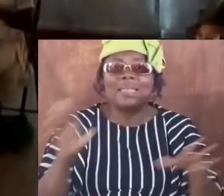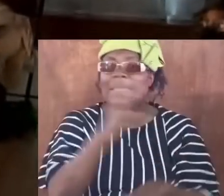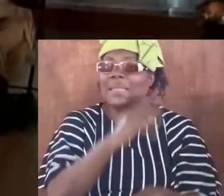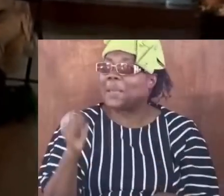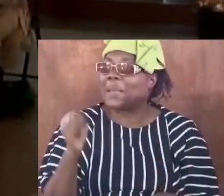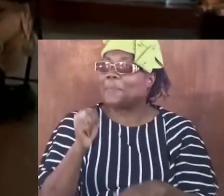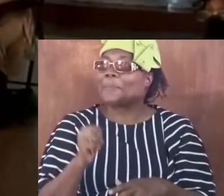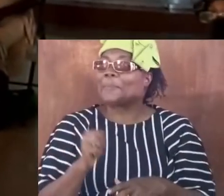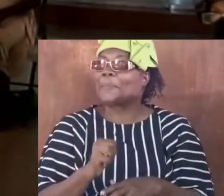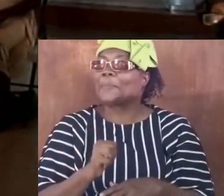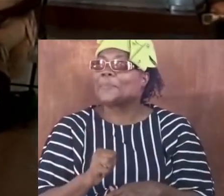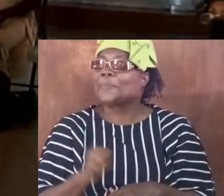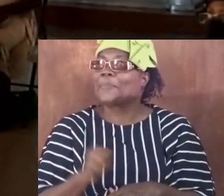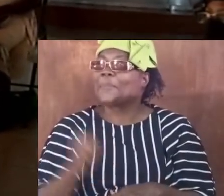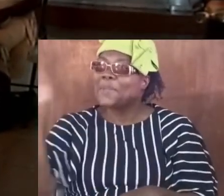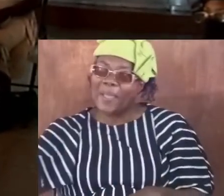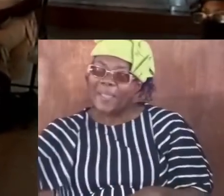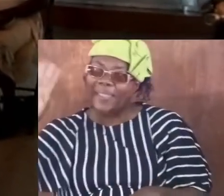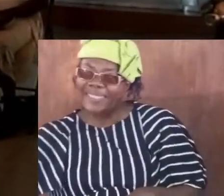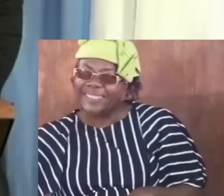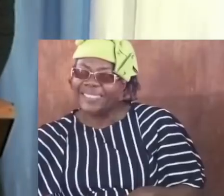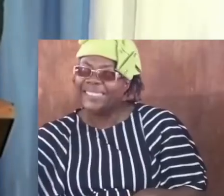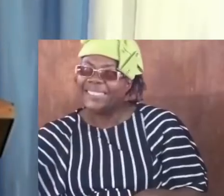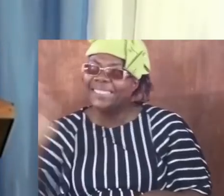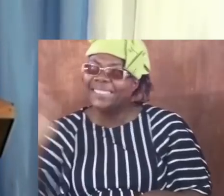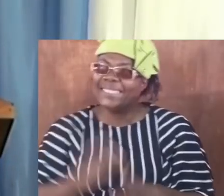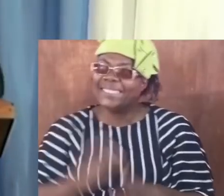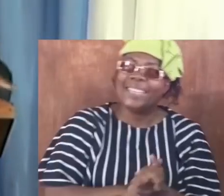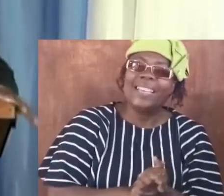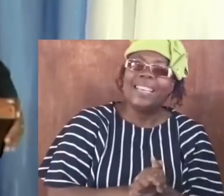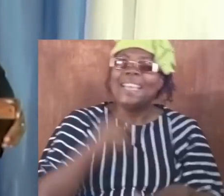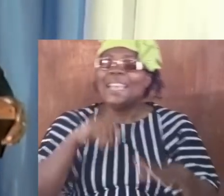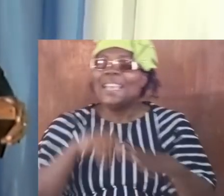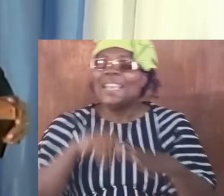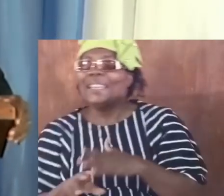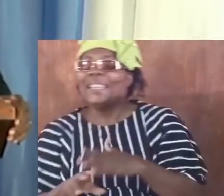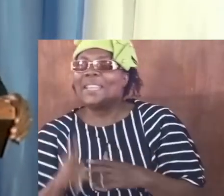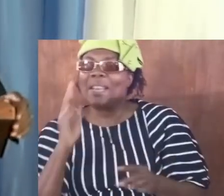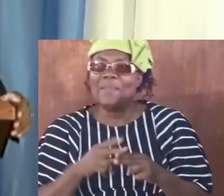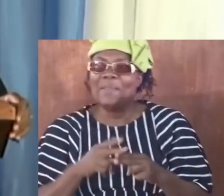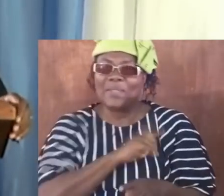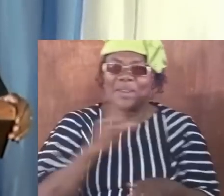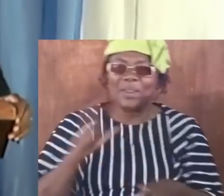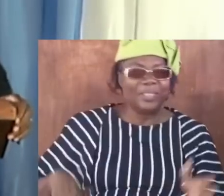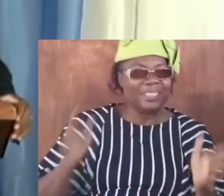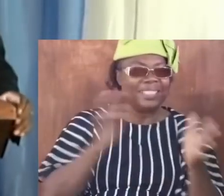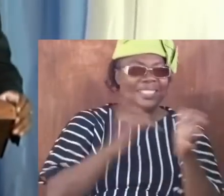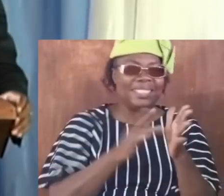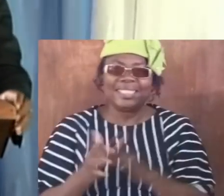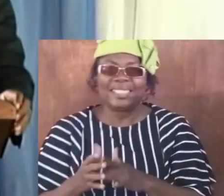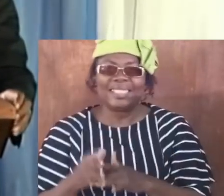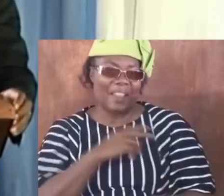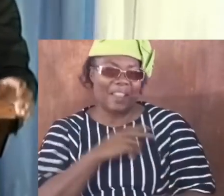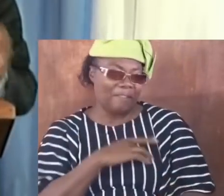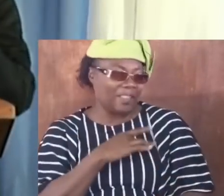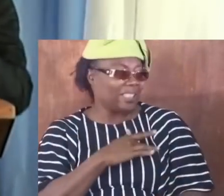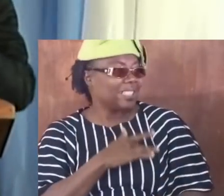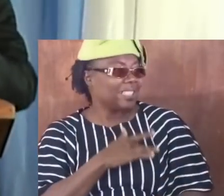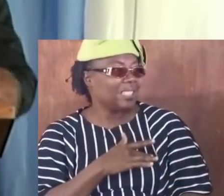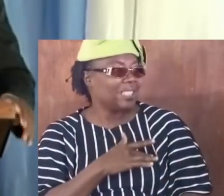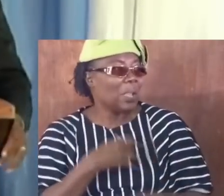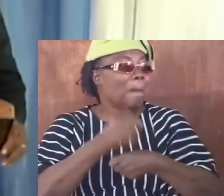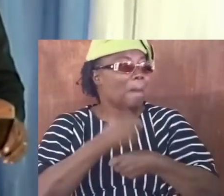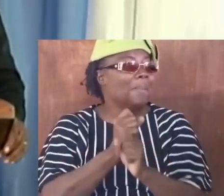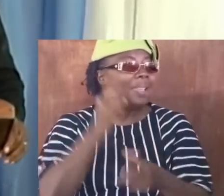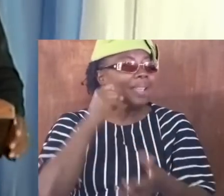you. Amen, amen, amen. We appreciate all the visitors. We thank you for, amen, coming out and making